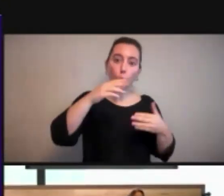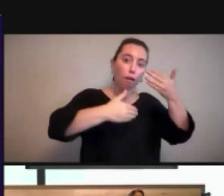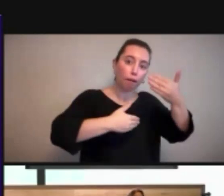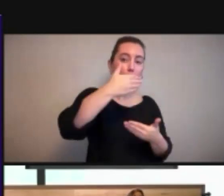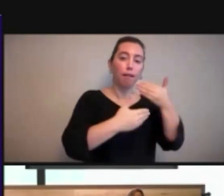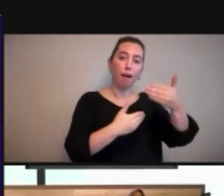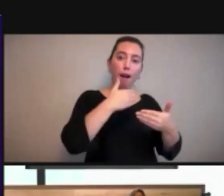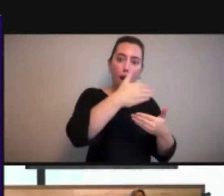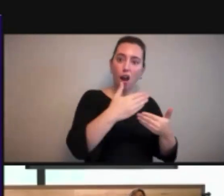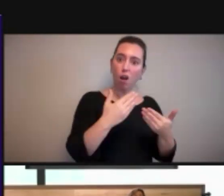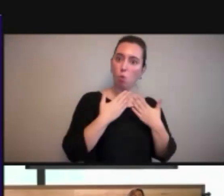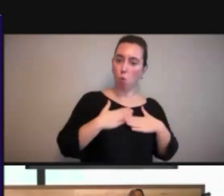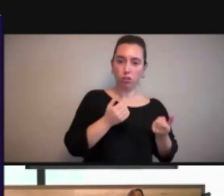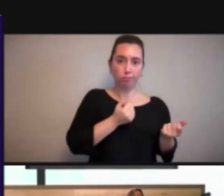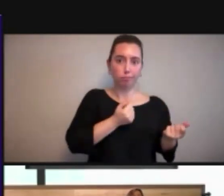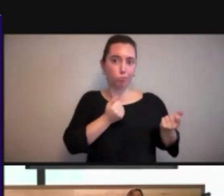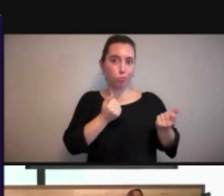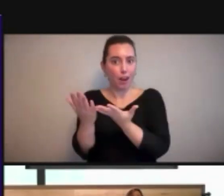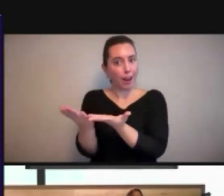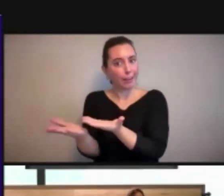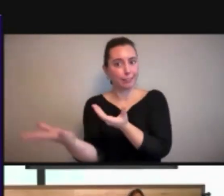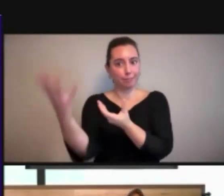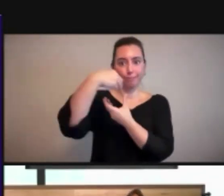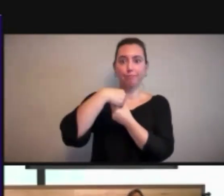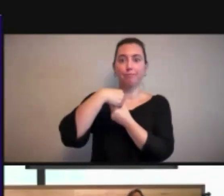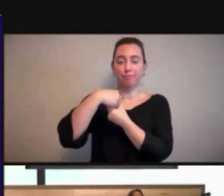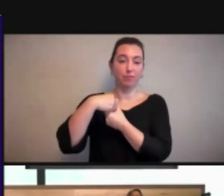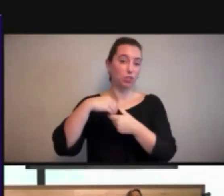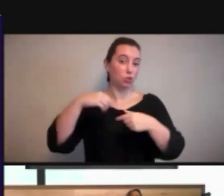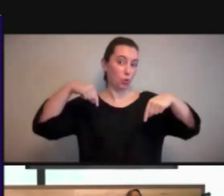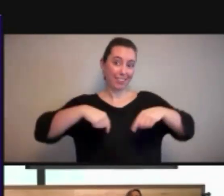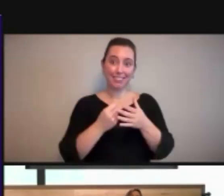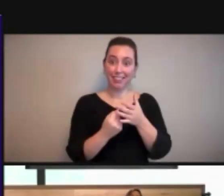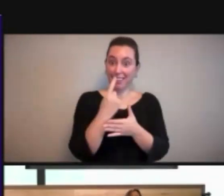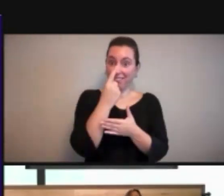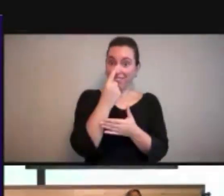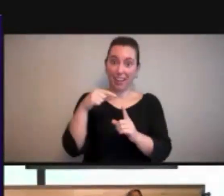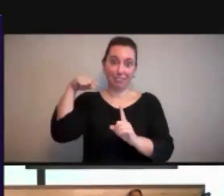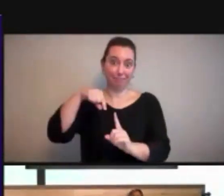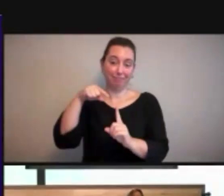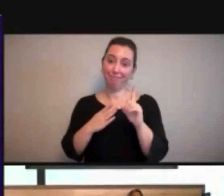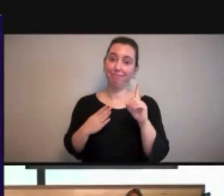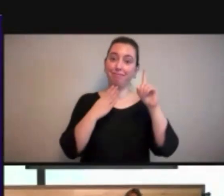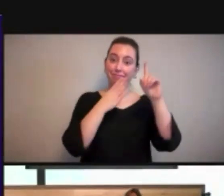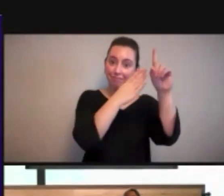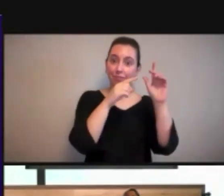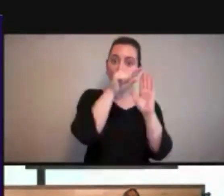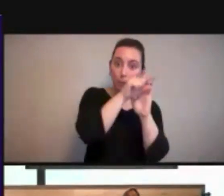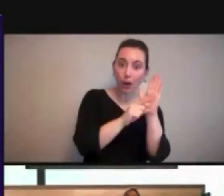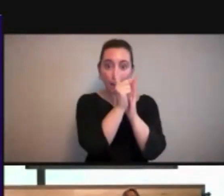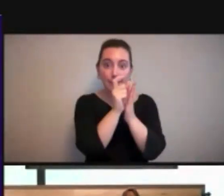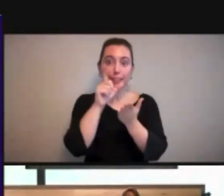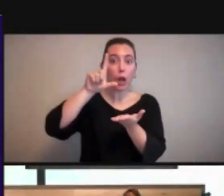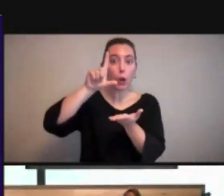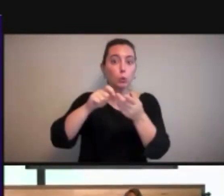that should also be provided. So that is why we are doing these events and webinars and newsletters and policy updates and other things that we do